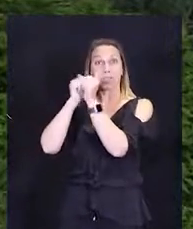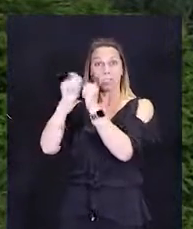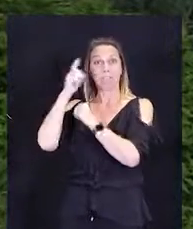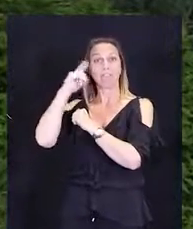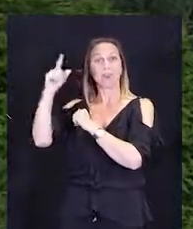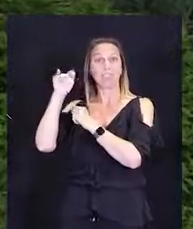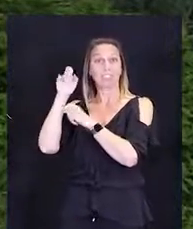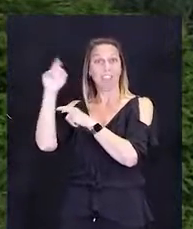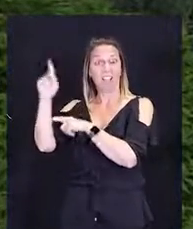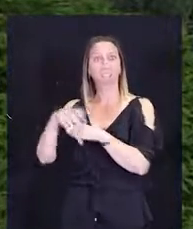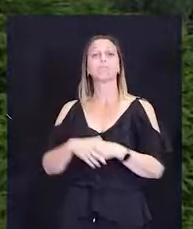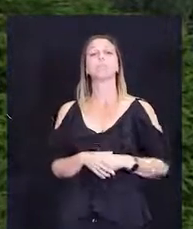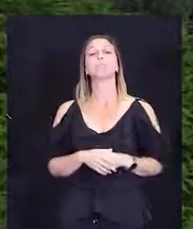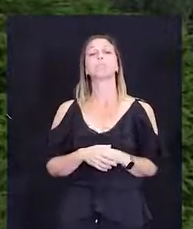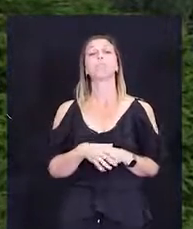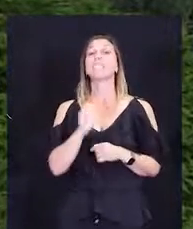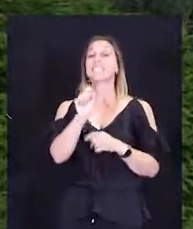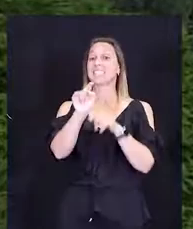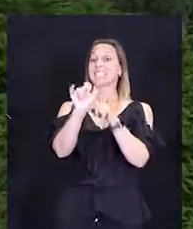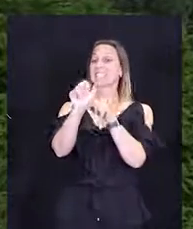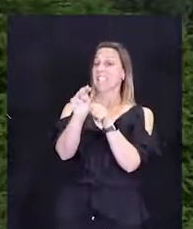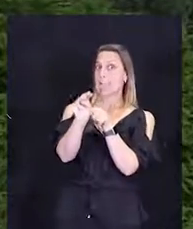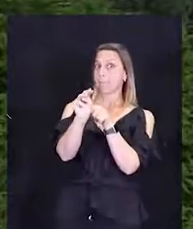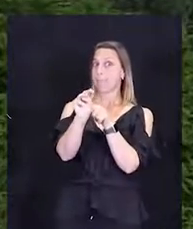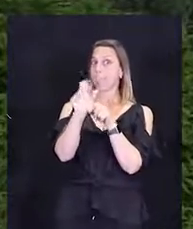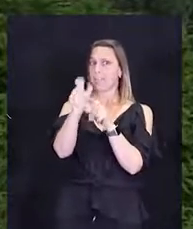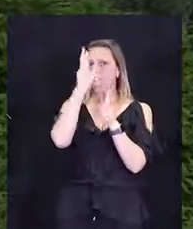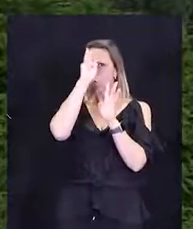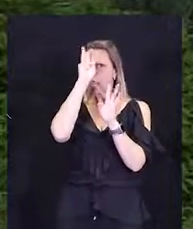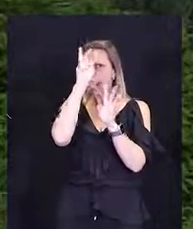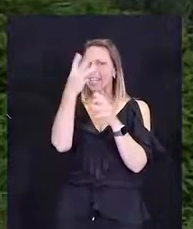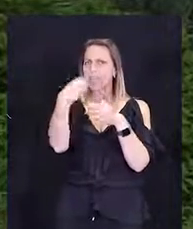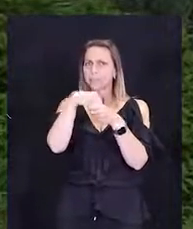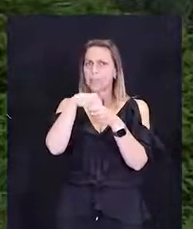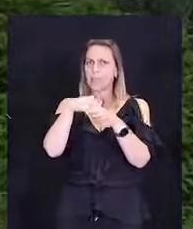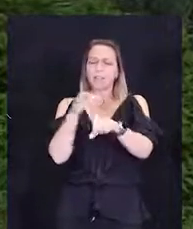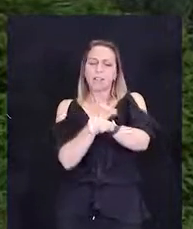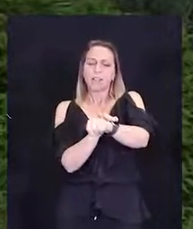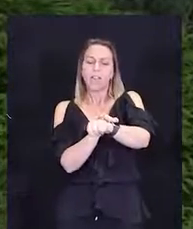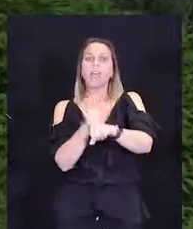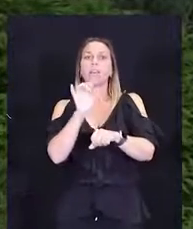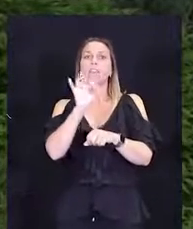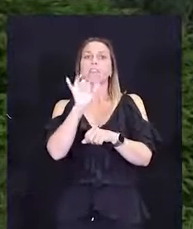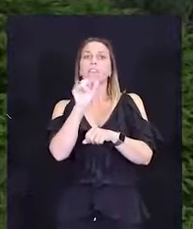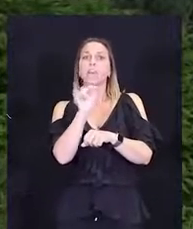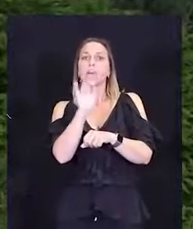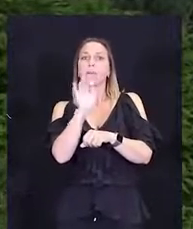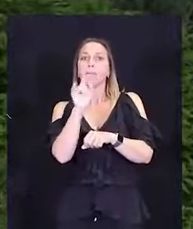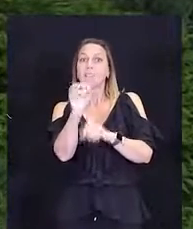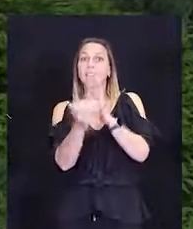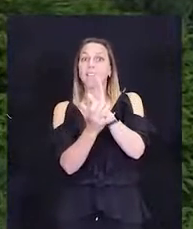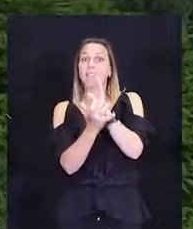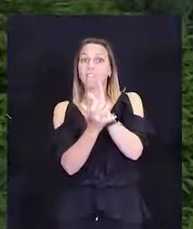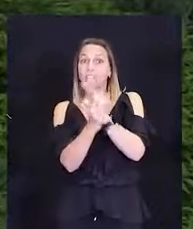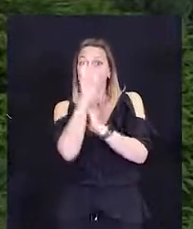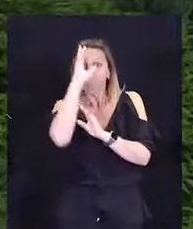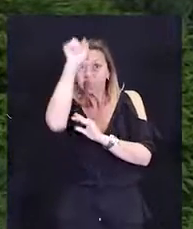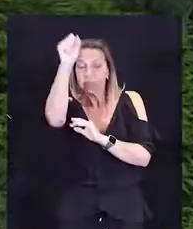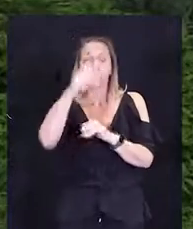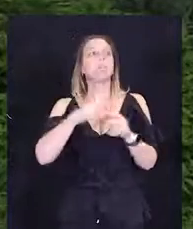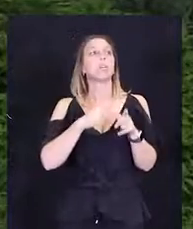place. We answered the governor's STEM challenge with our team creating innovative Fitbit technology for hospitals and convalescent